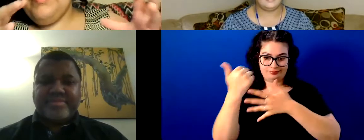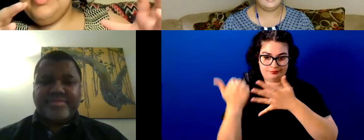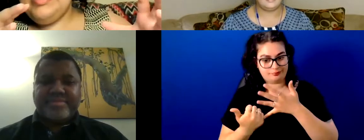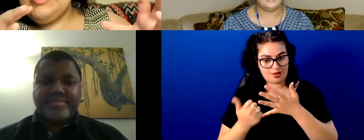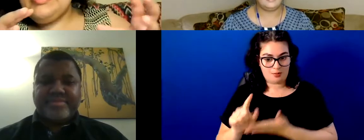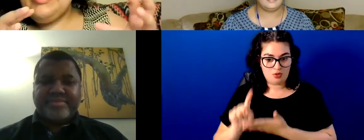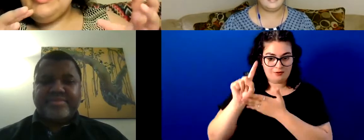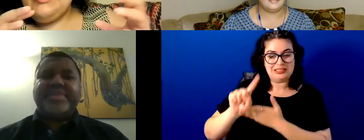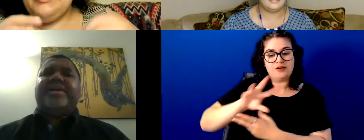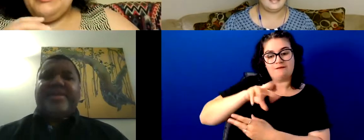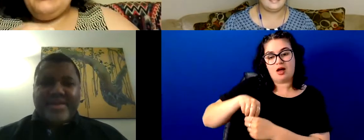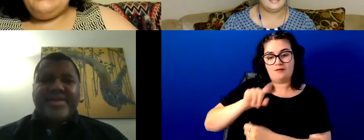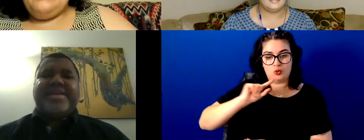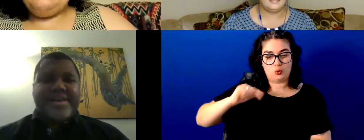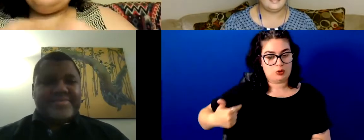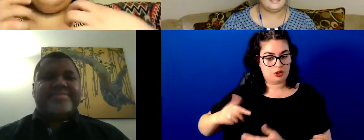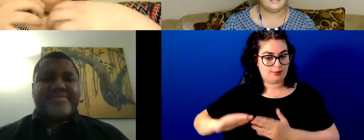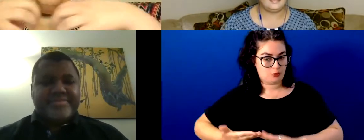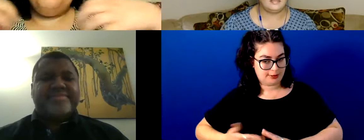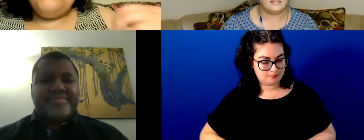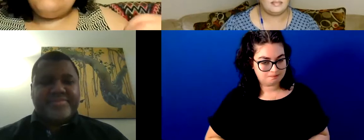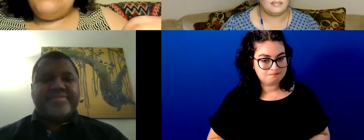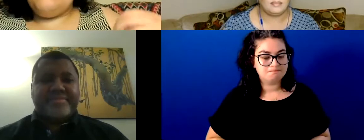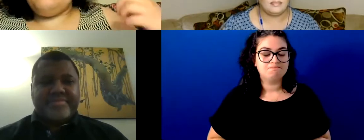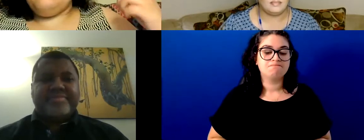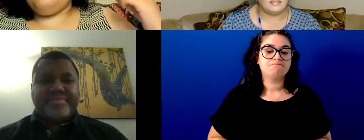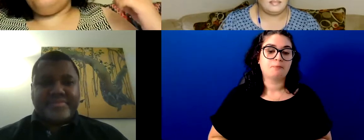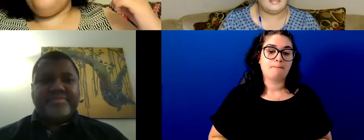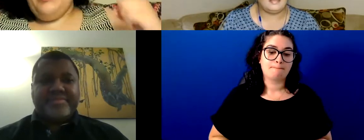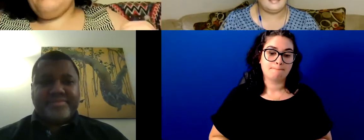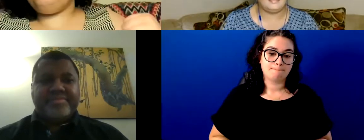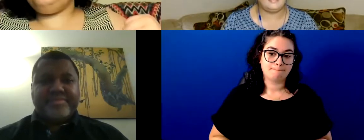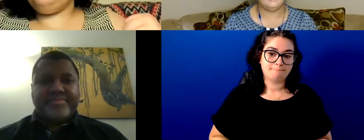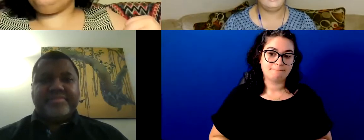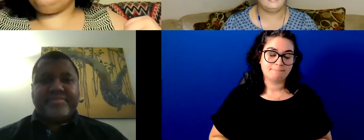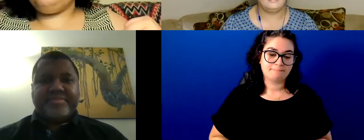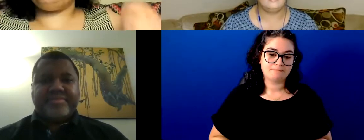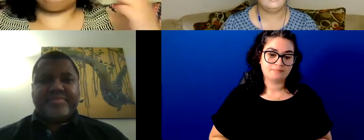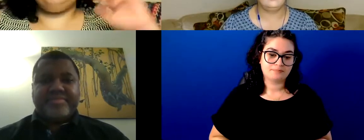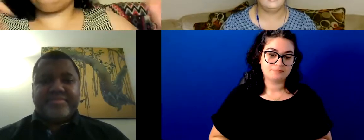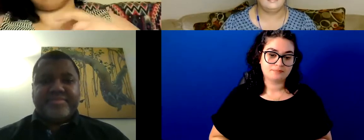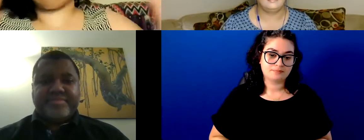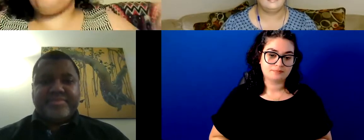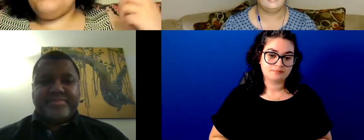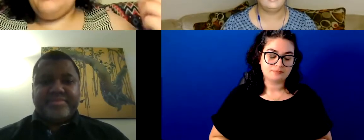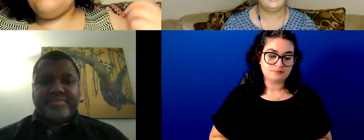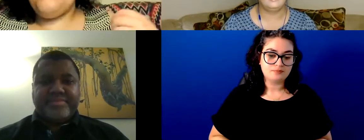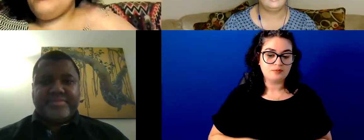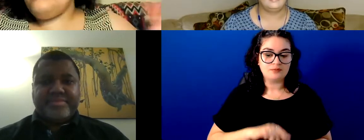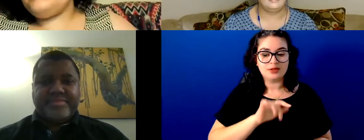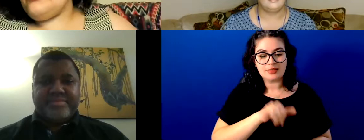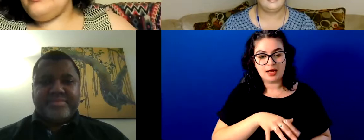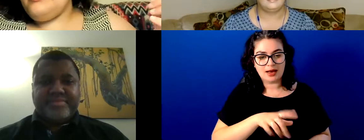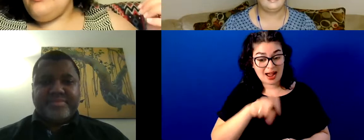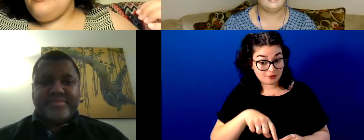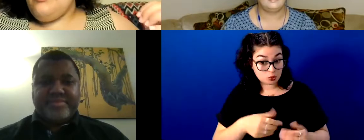queer community. Yeah. And this like pull on that, like, you're supposed to be able to separate out it. I'm like,